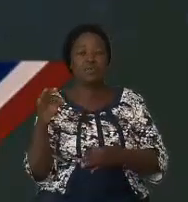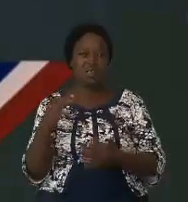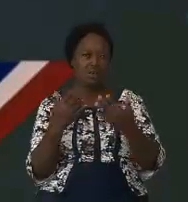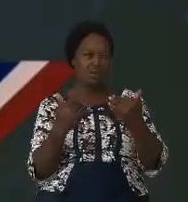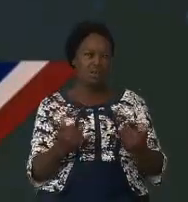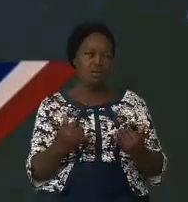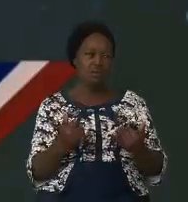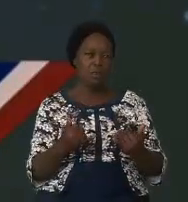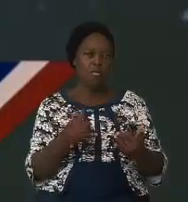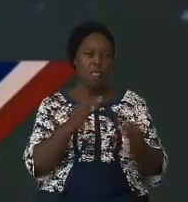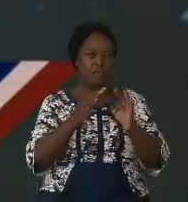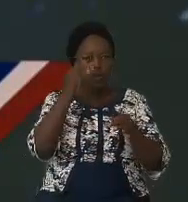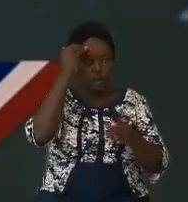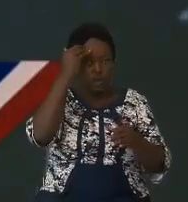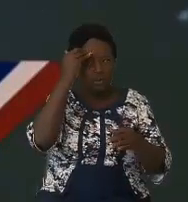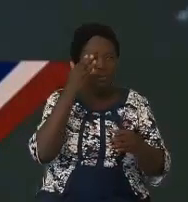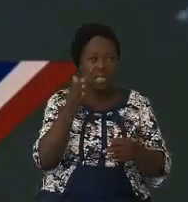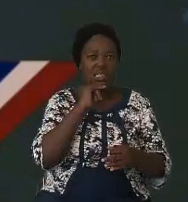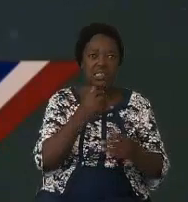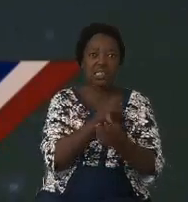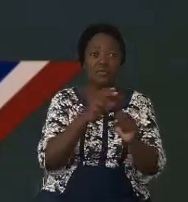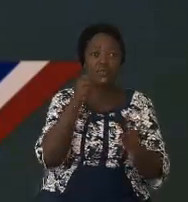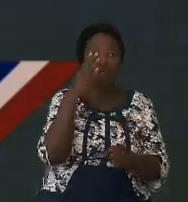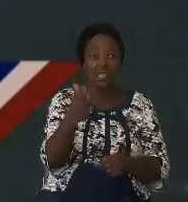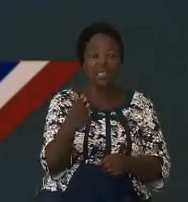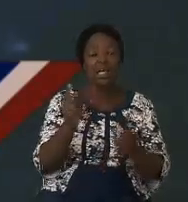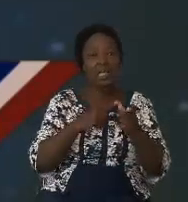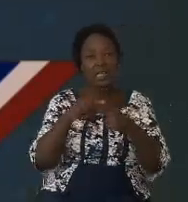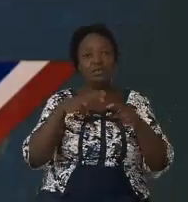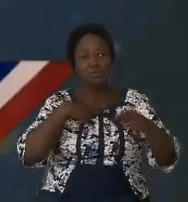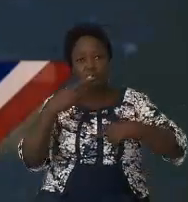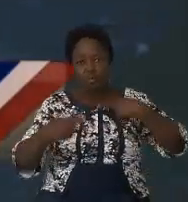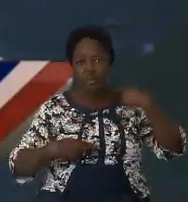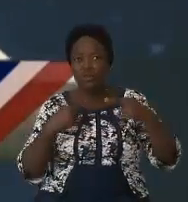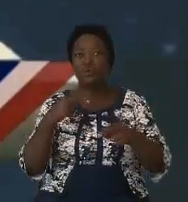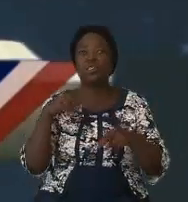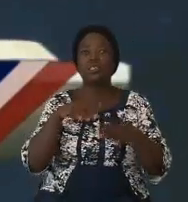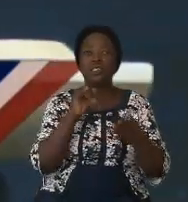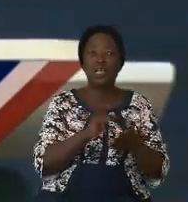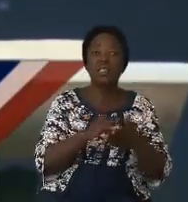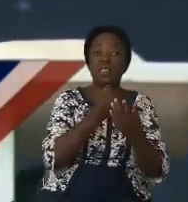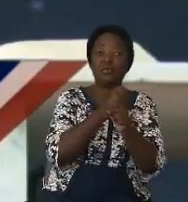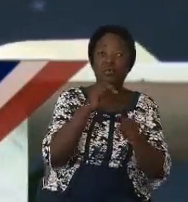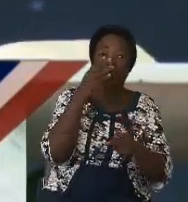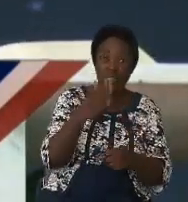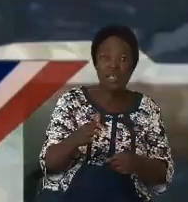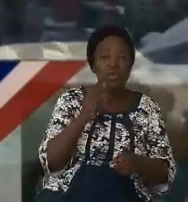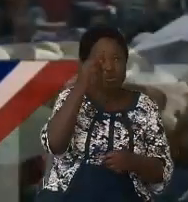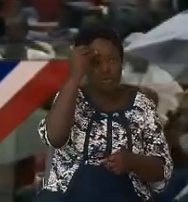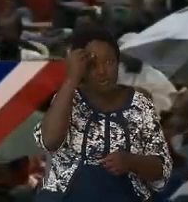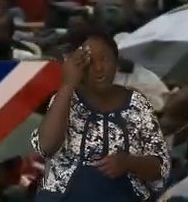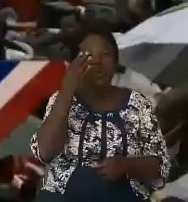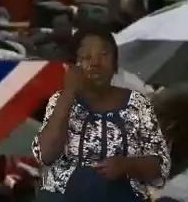other evil spirits. Now, if you know that there's salvation here, and you rejoice